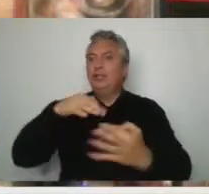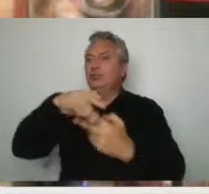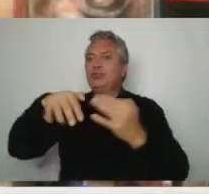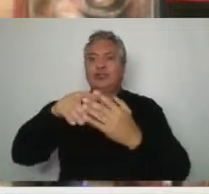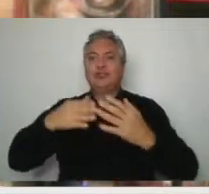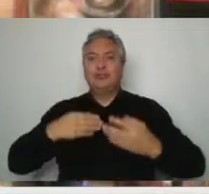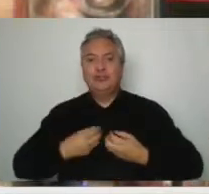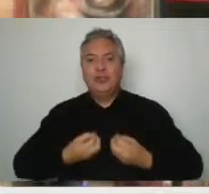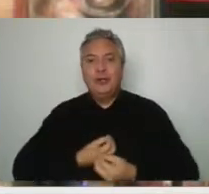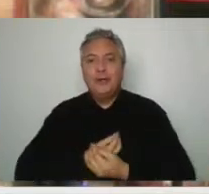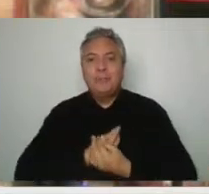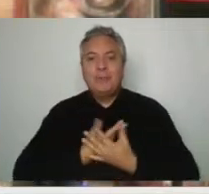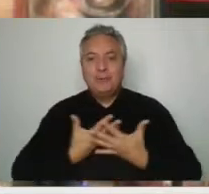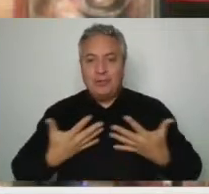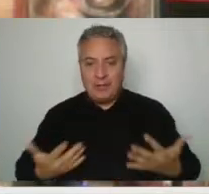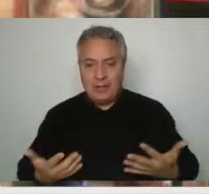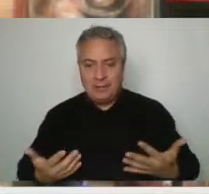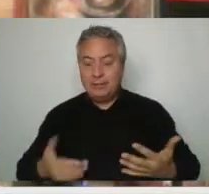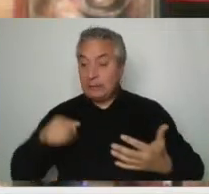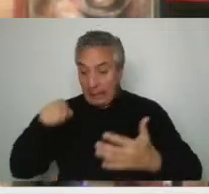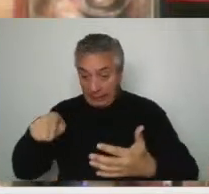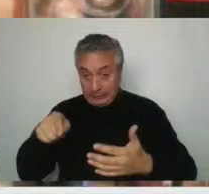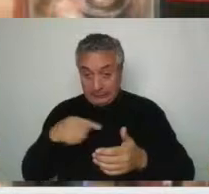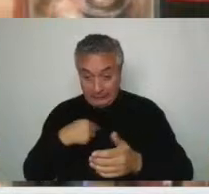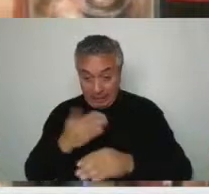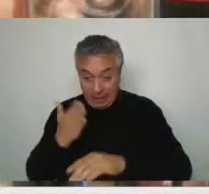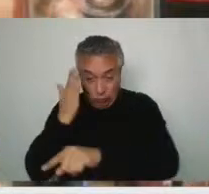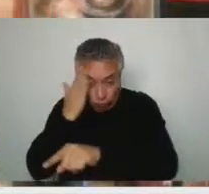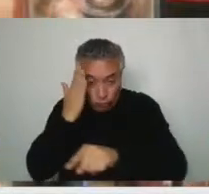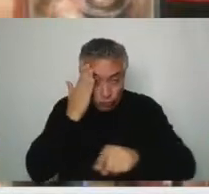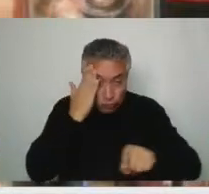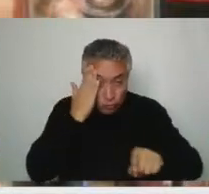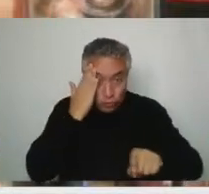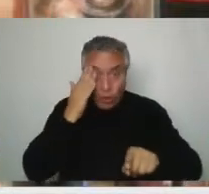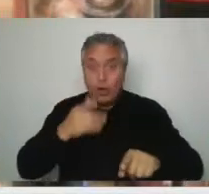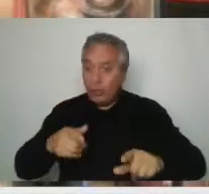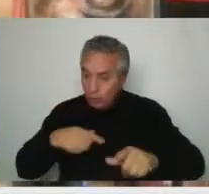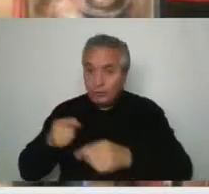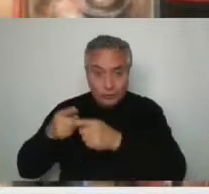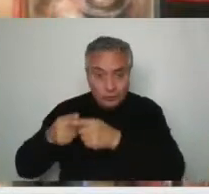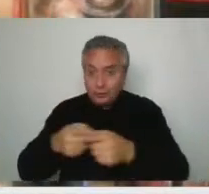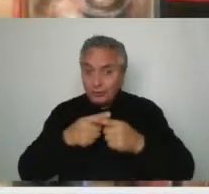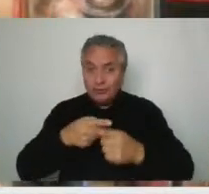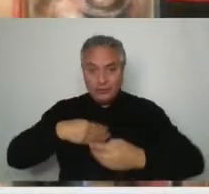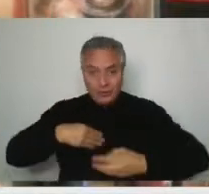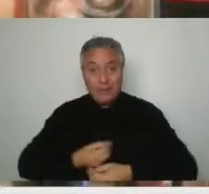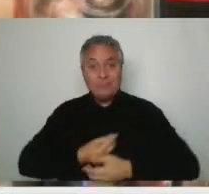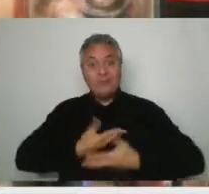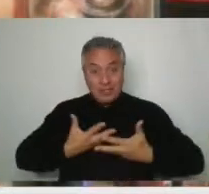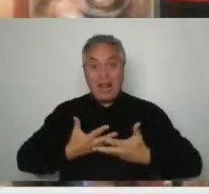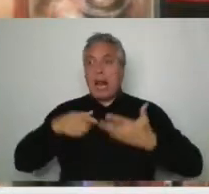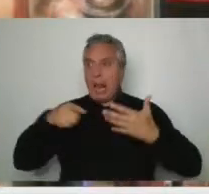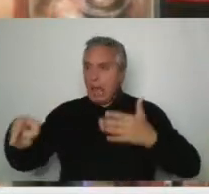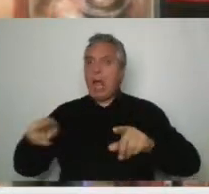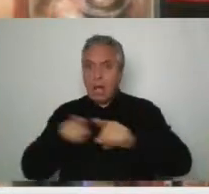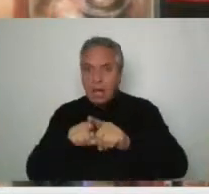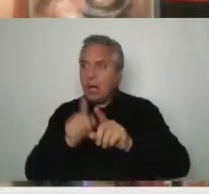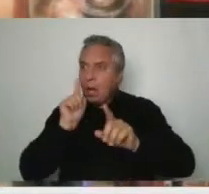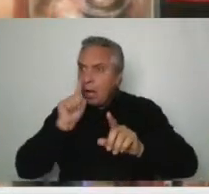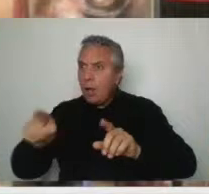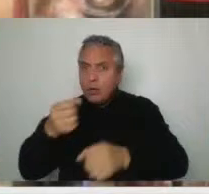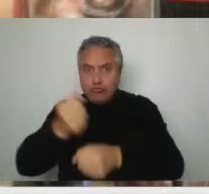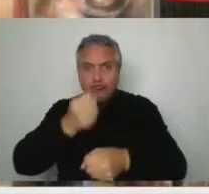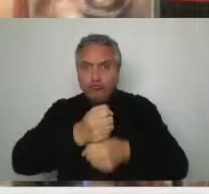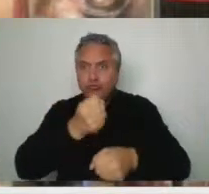most recent assessment. This could be a good step forward because we know that these types of skills are in high demand in the labor